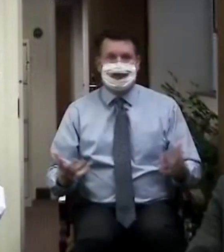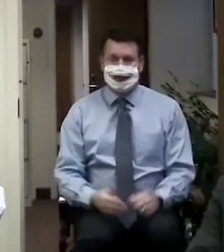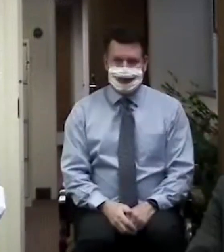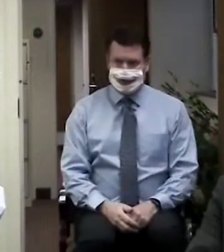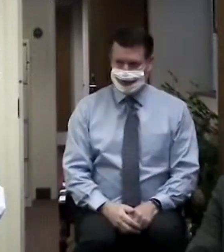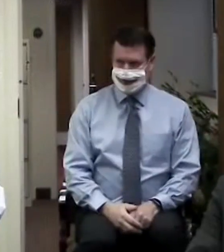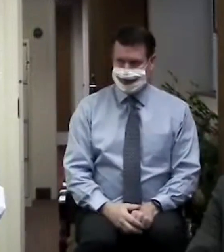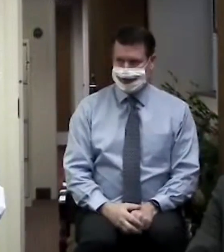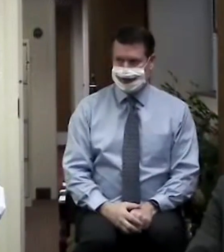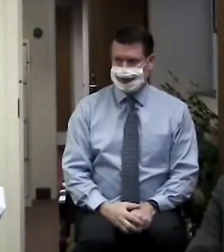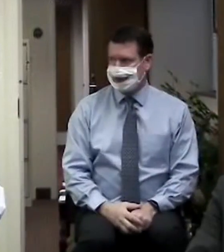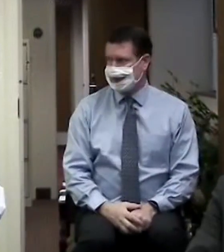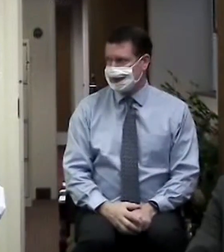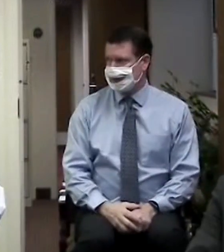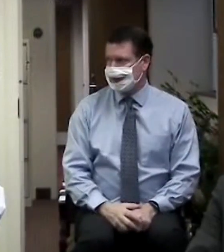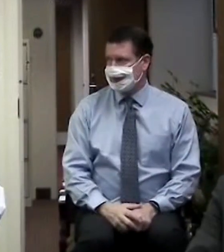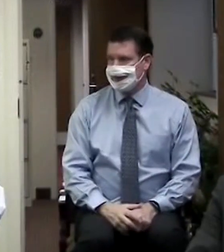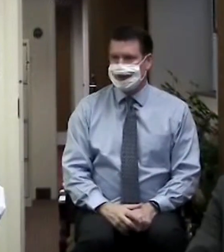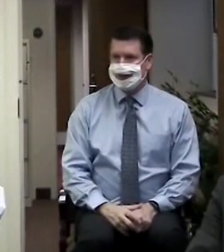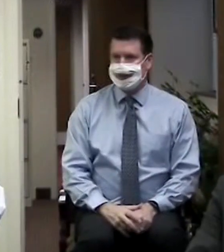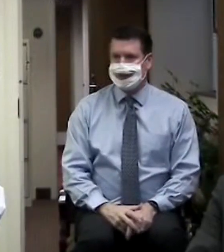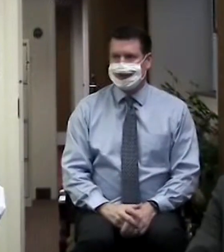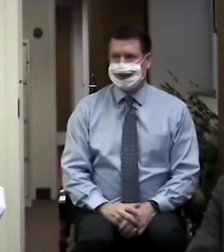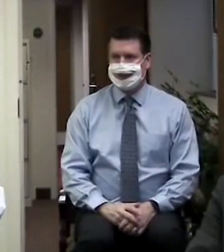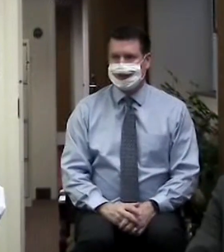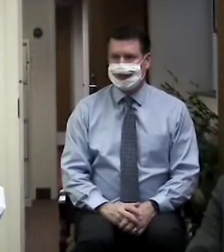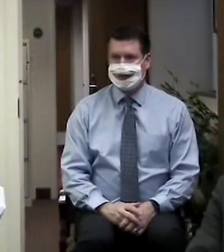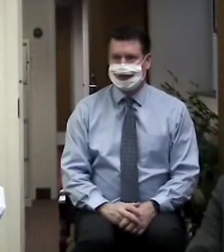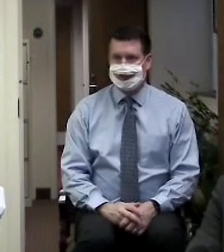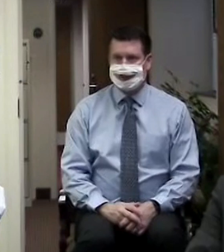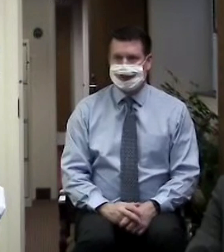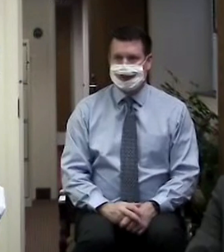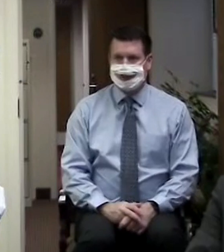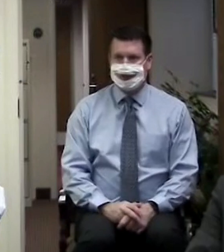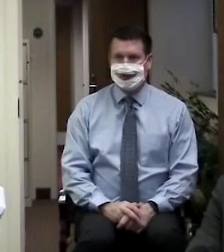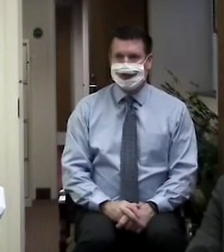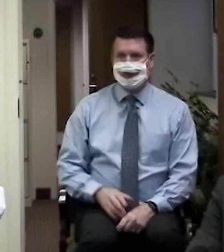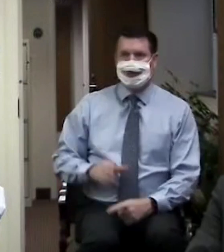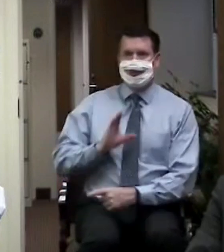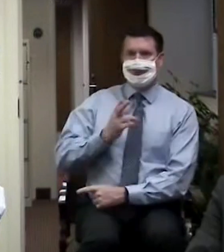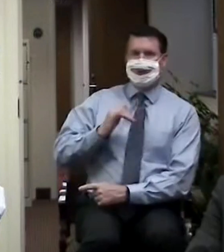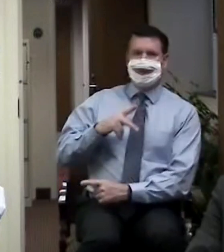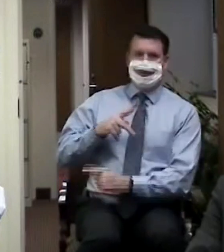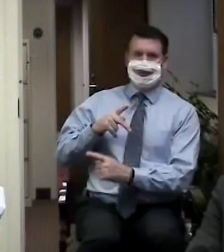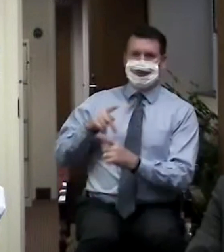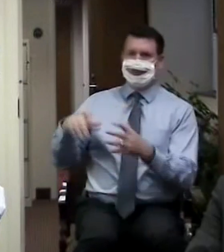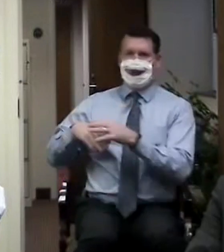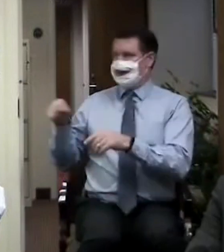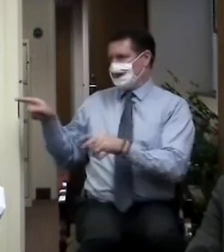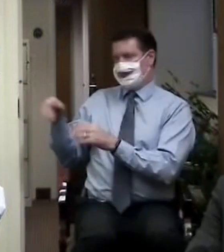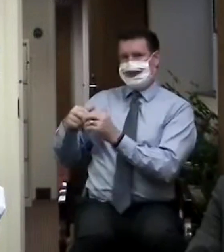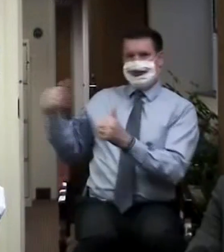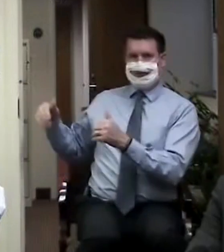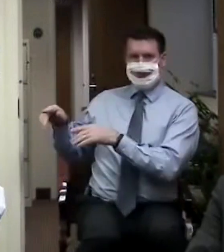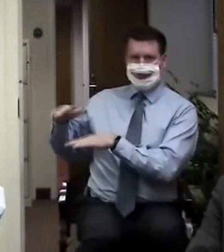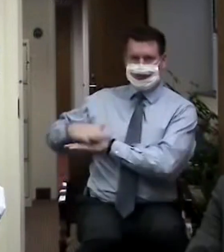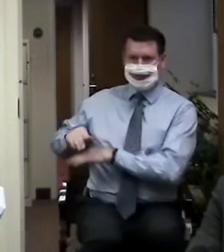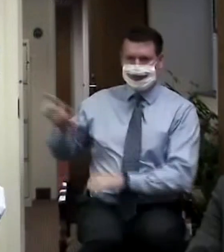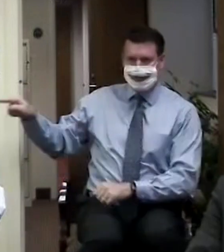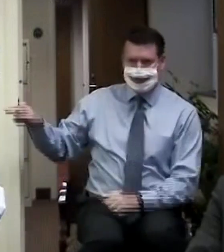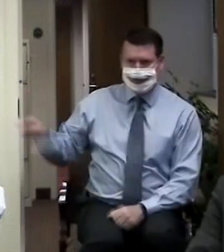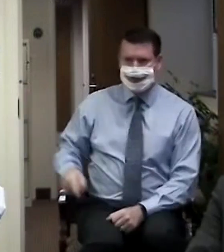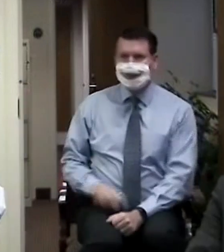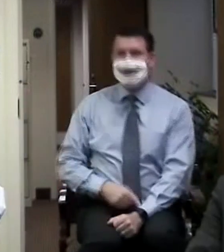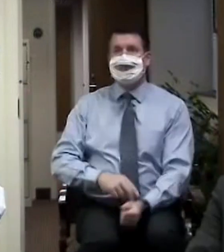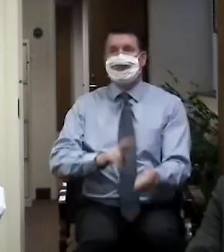But Patty, not in active clinical areas. So it's not nurses that are seeing patients in the hospital or